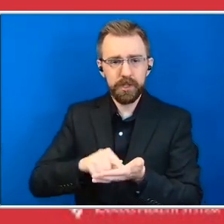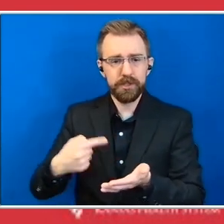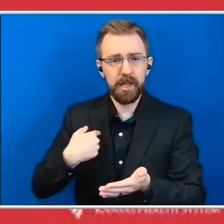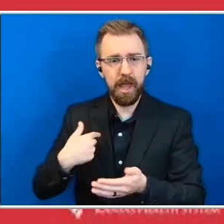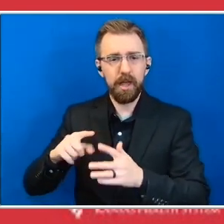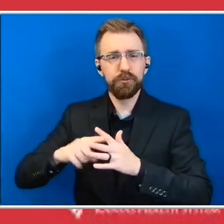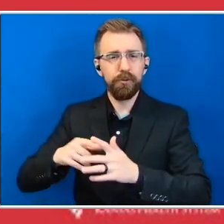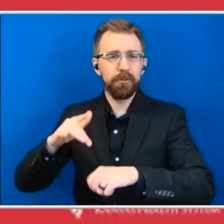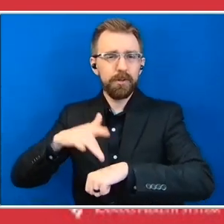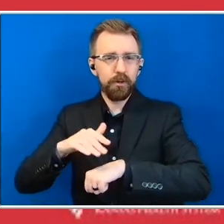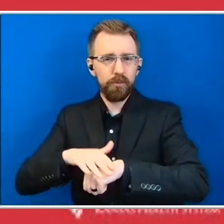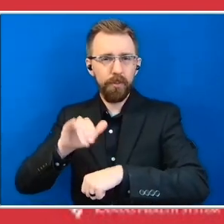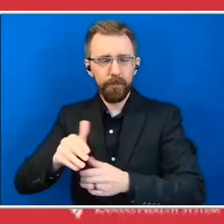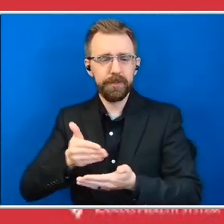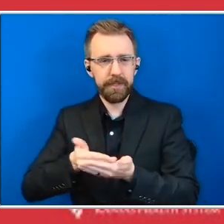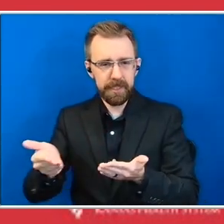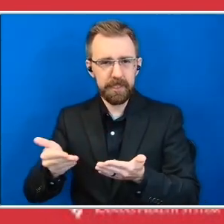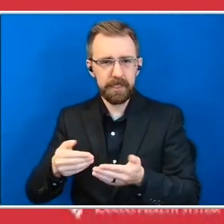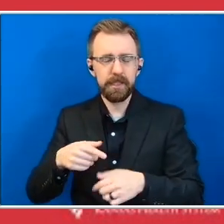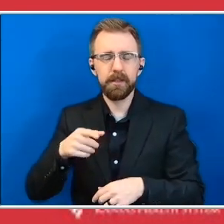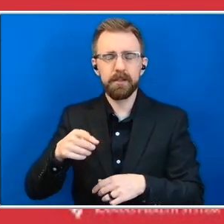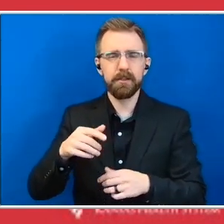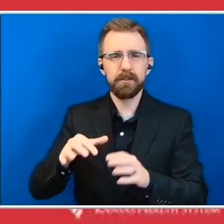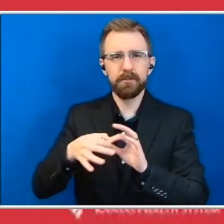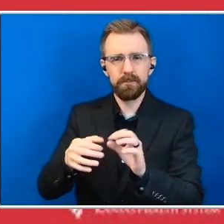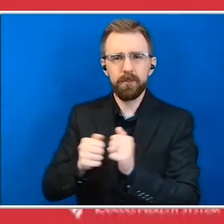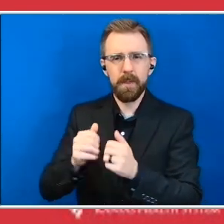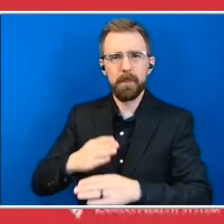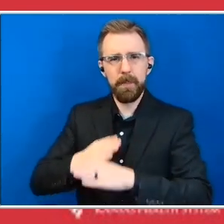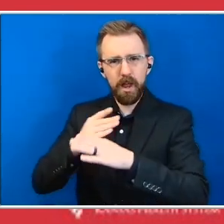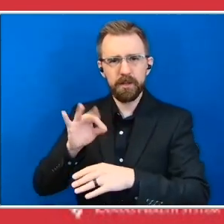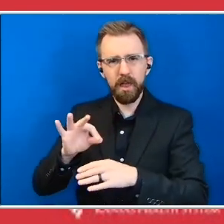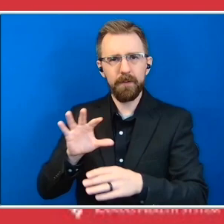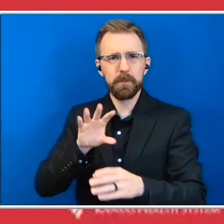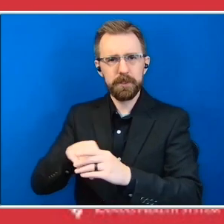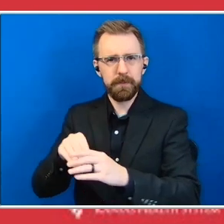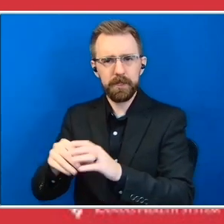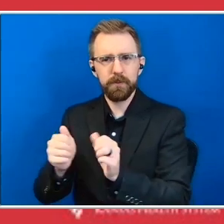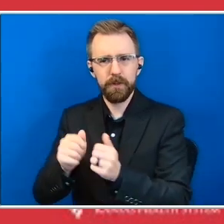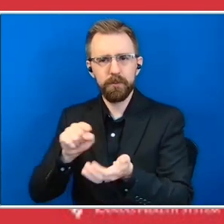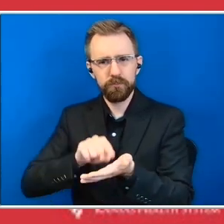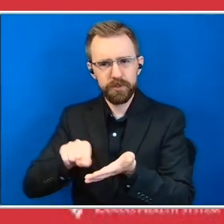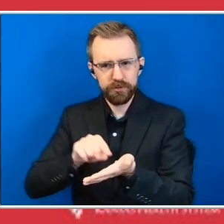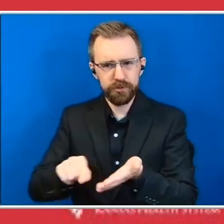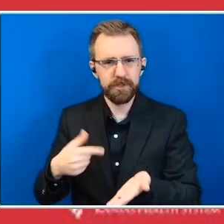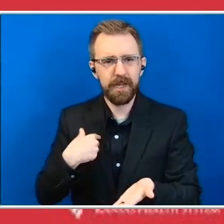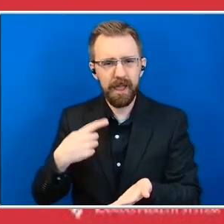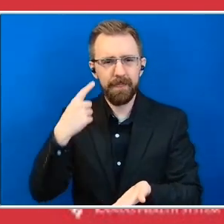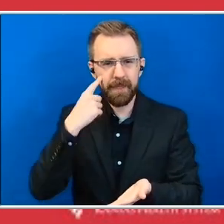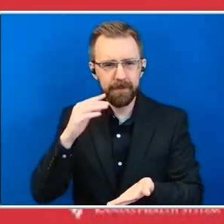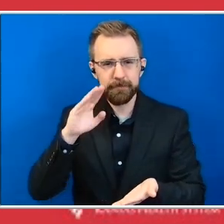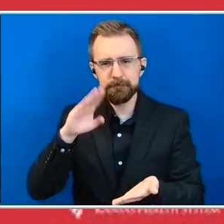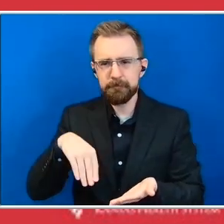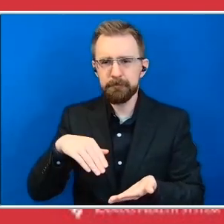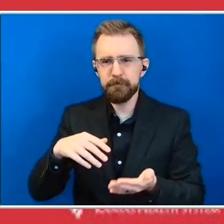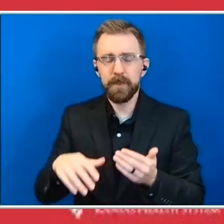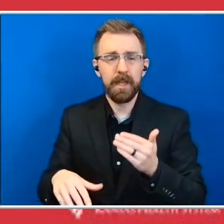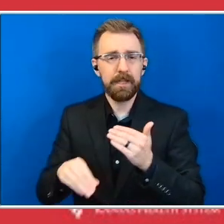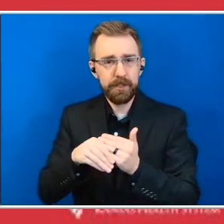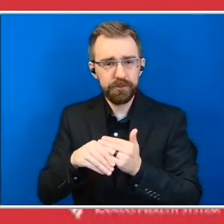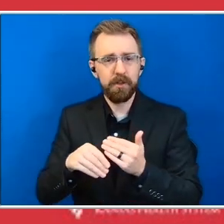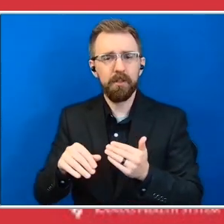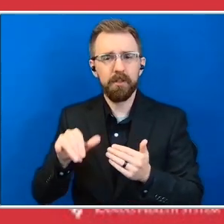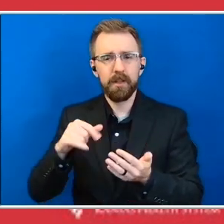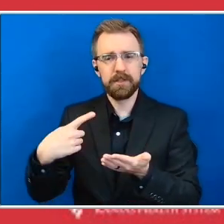of those things in terms of the barriers of participating in research. And I think, additional ones that are